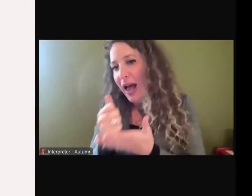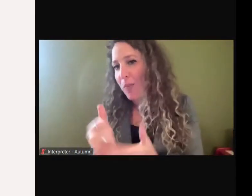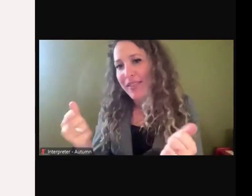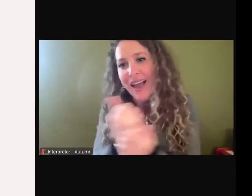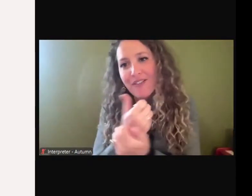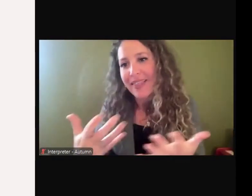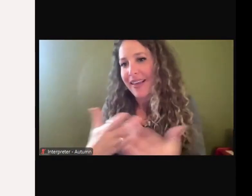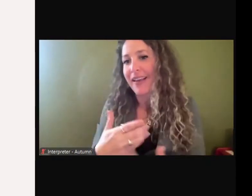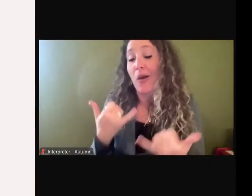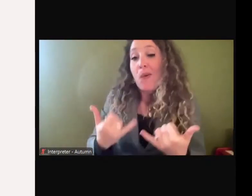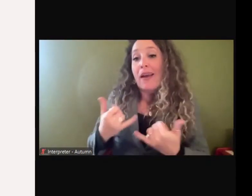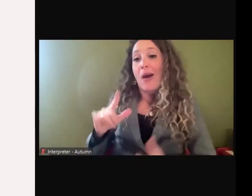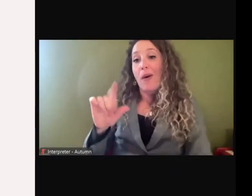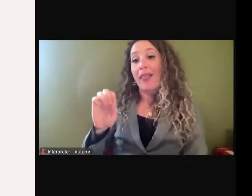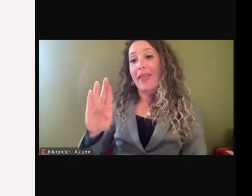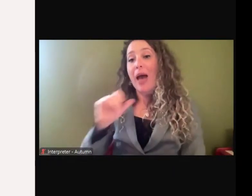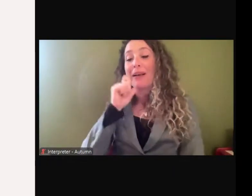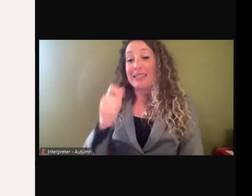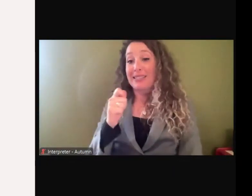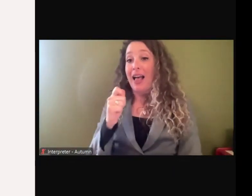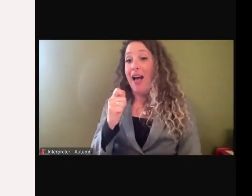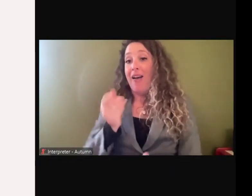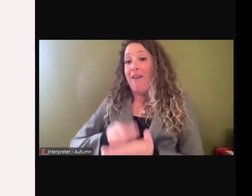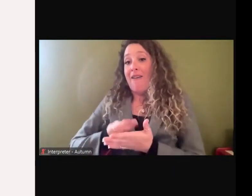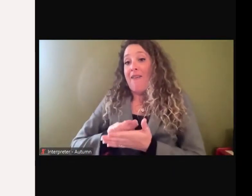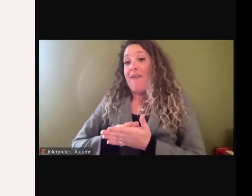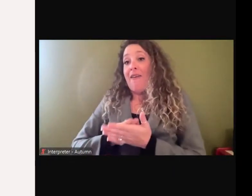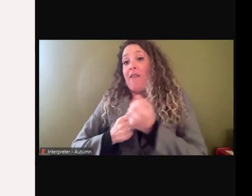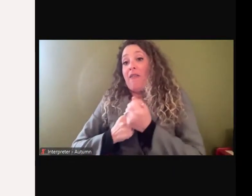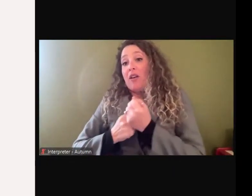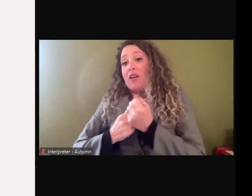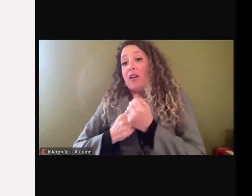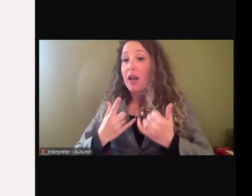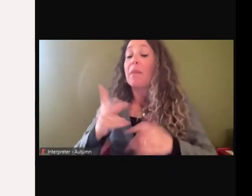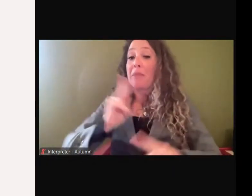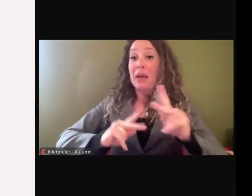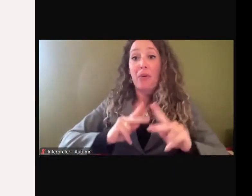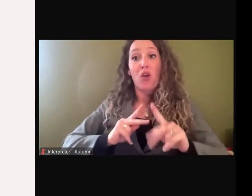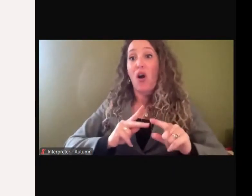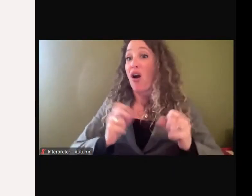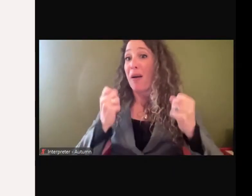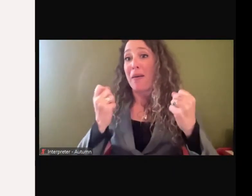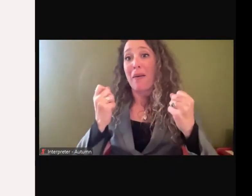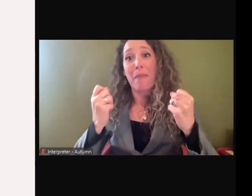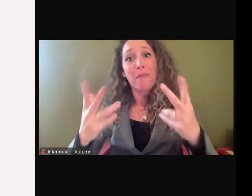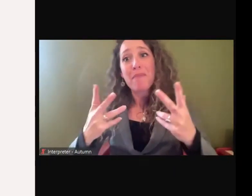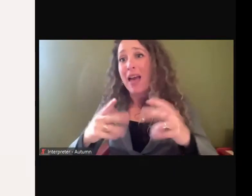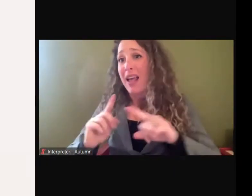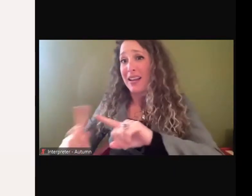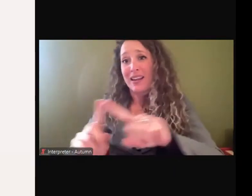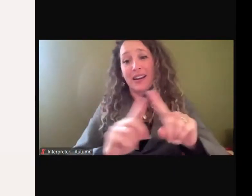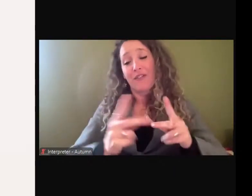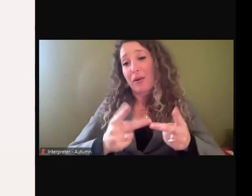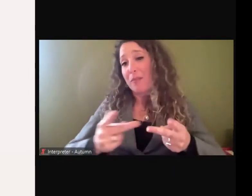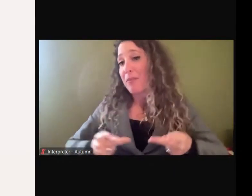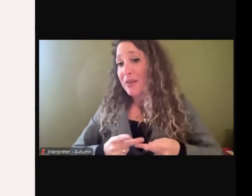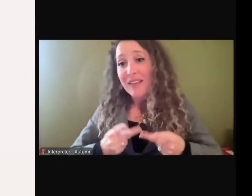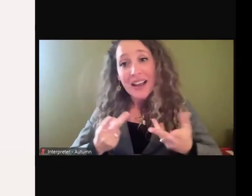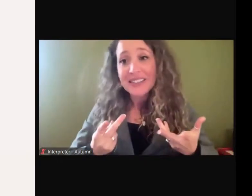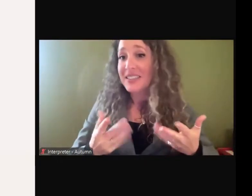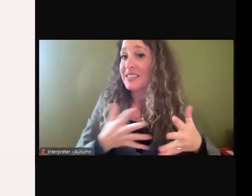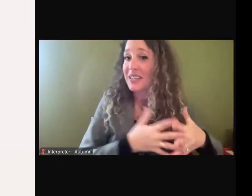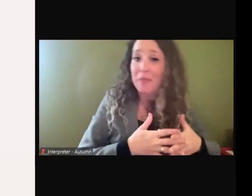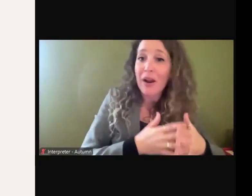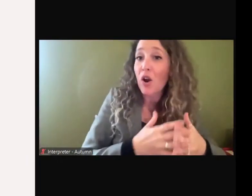right now is not formally funded. Folks are spread out across the country, if not the world. So we're realistic about what we can provide. But